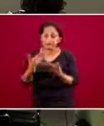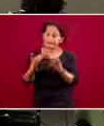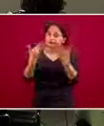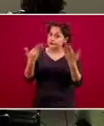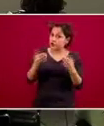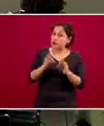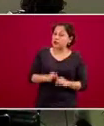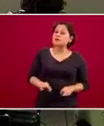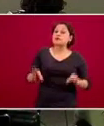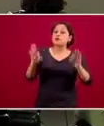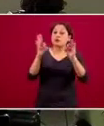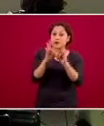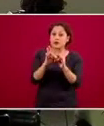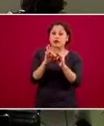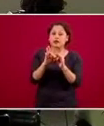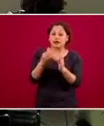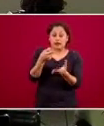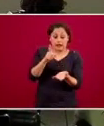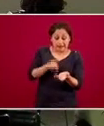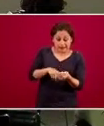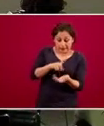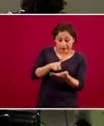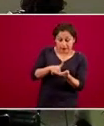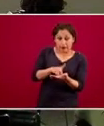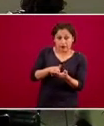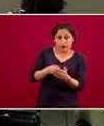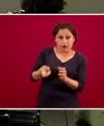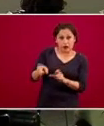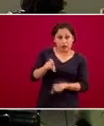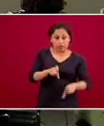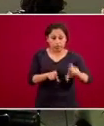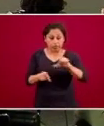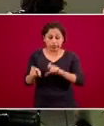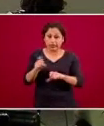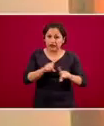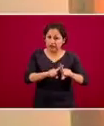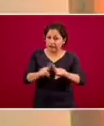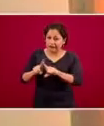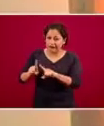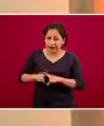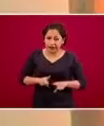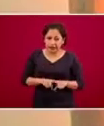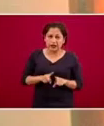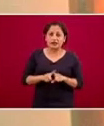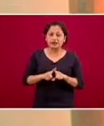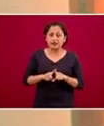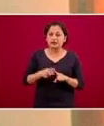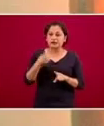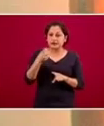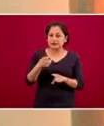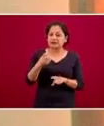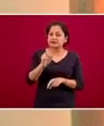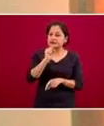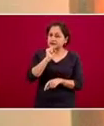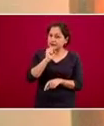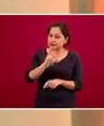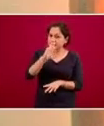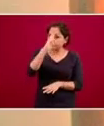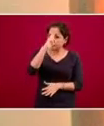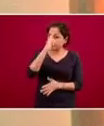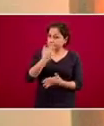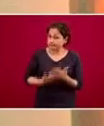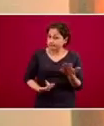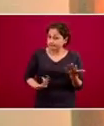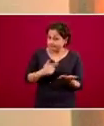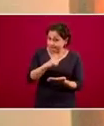It is also very important to take into account that, especially when talking about the illegal substances, because of